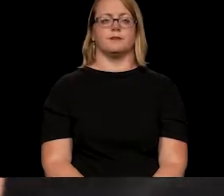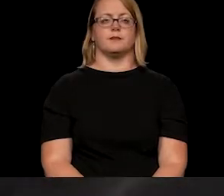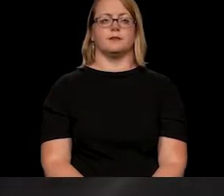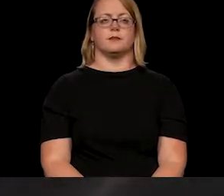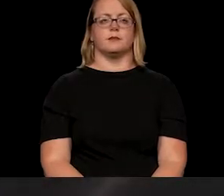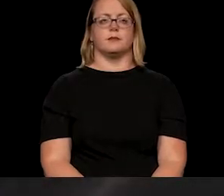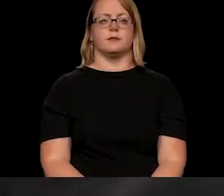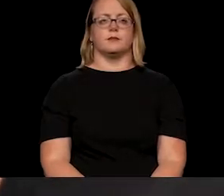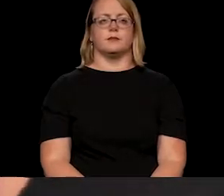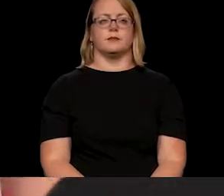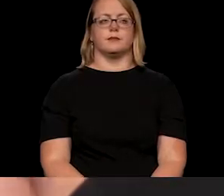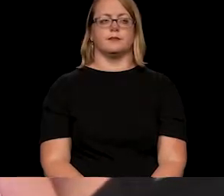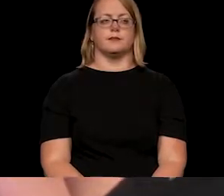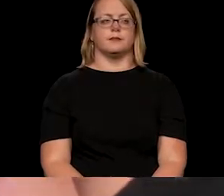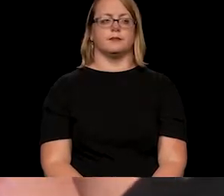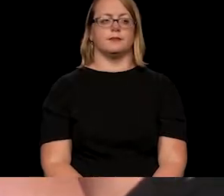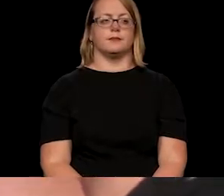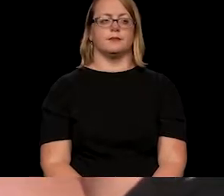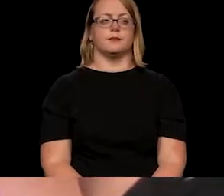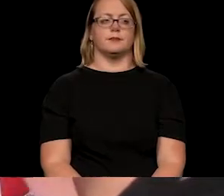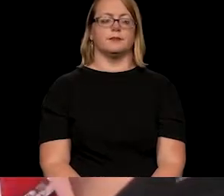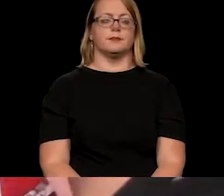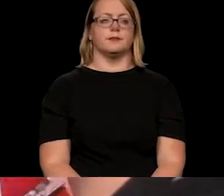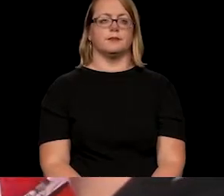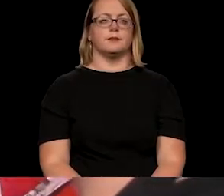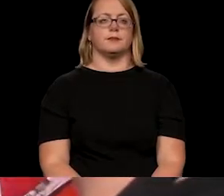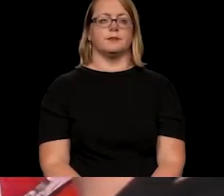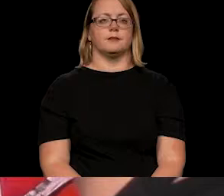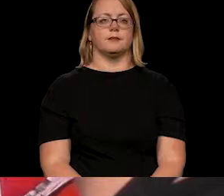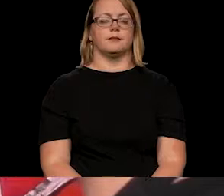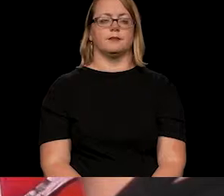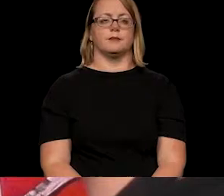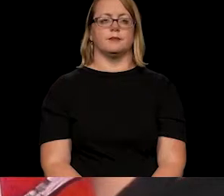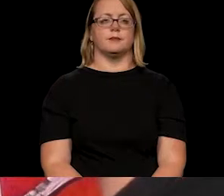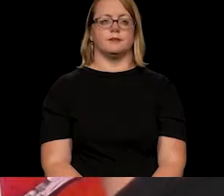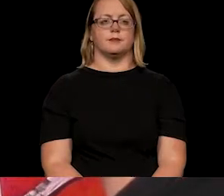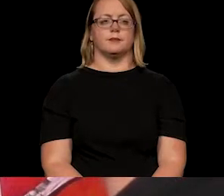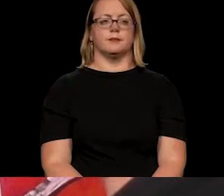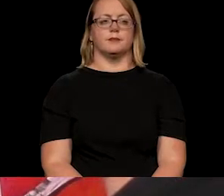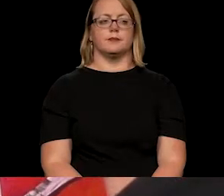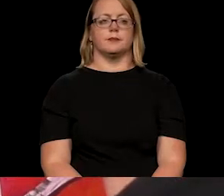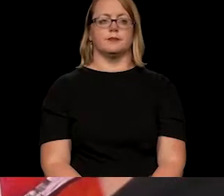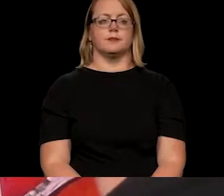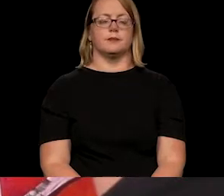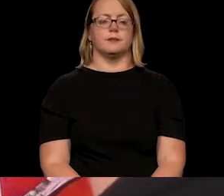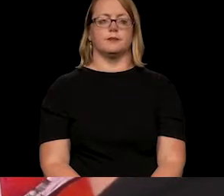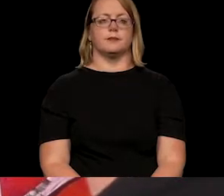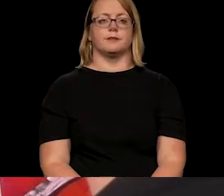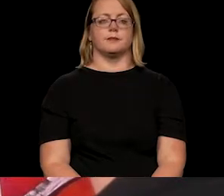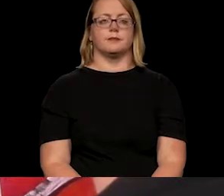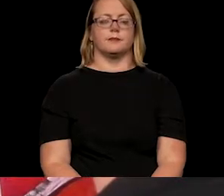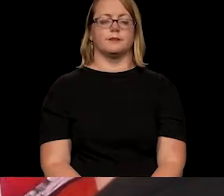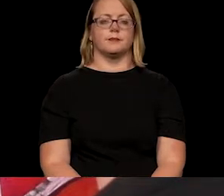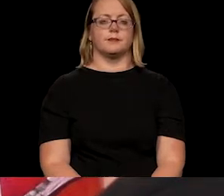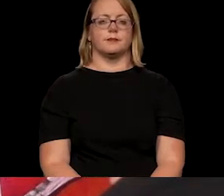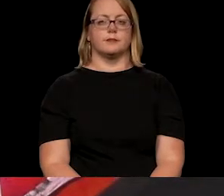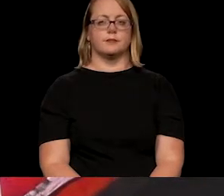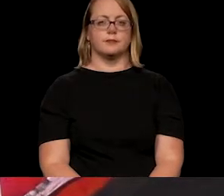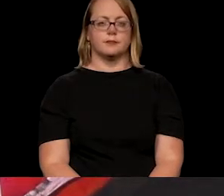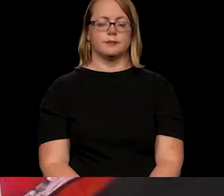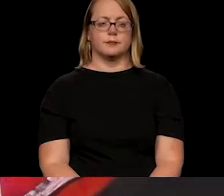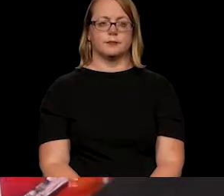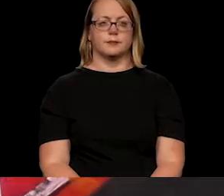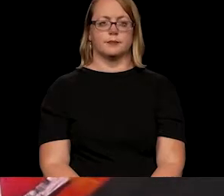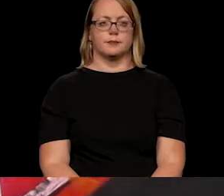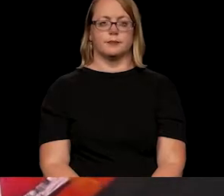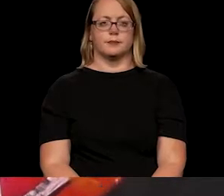to cover the top of the trees and some of the branches. They're just going to be peeking through that foliage at the